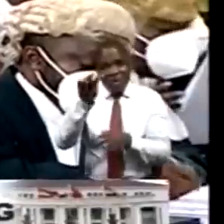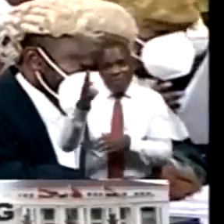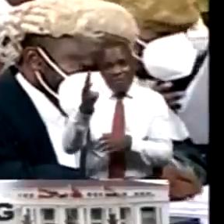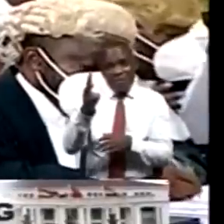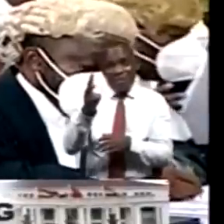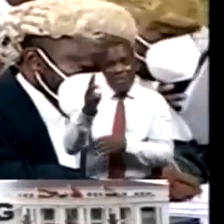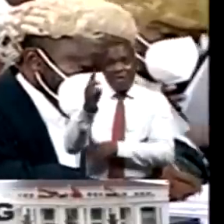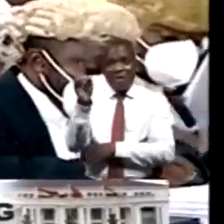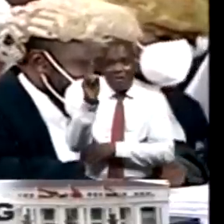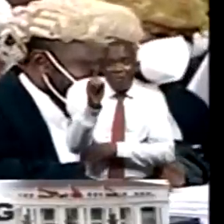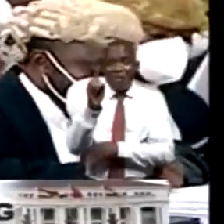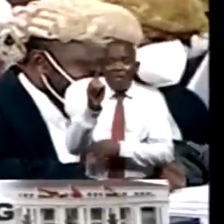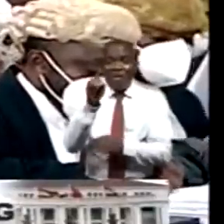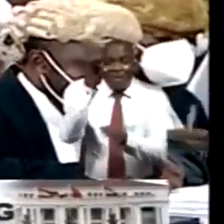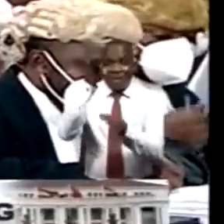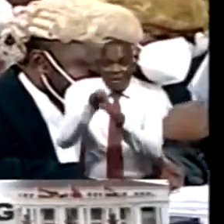elections?